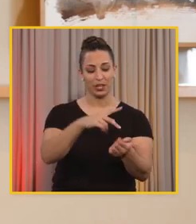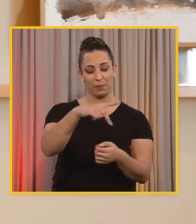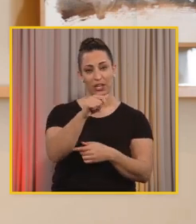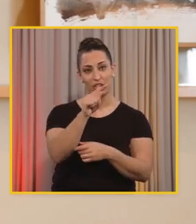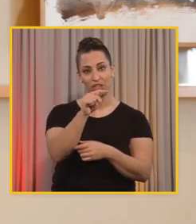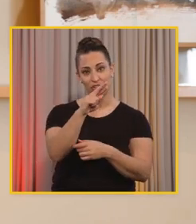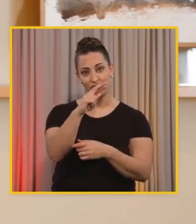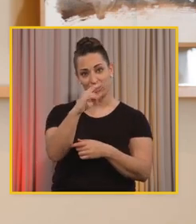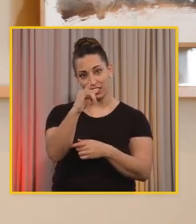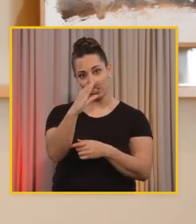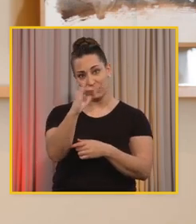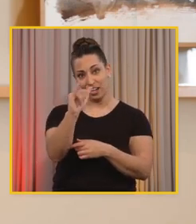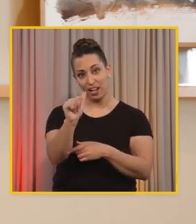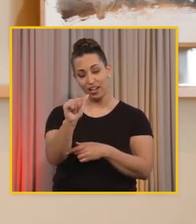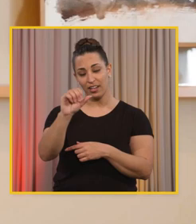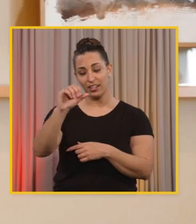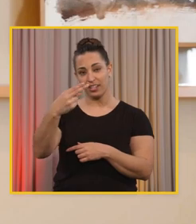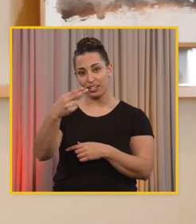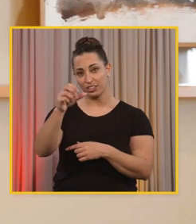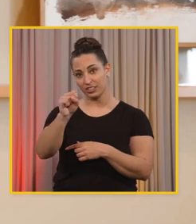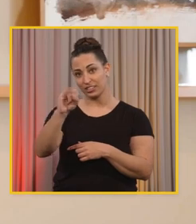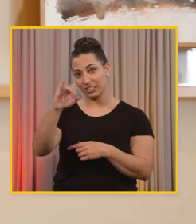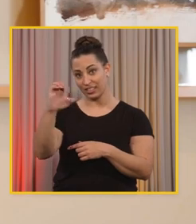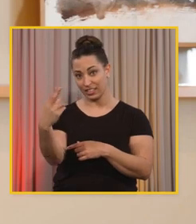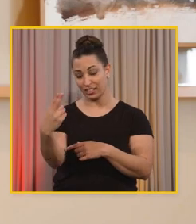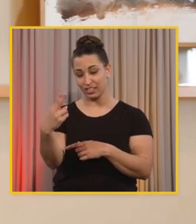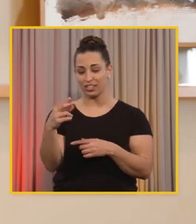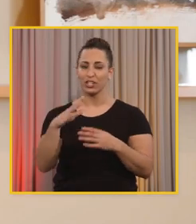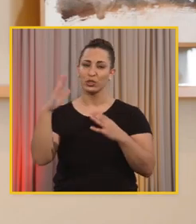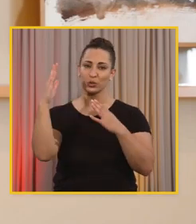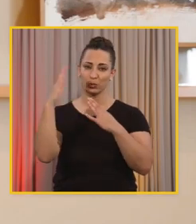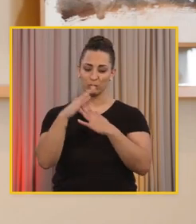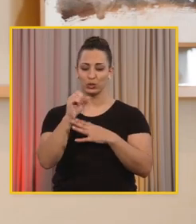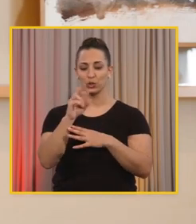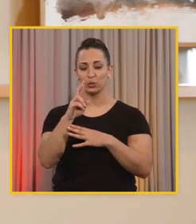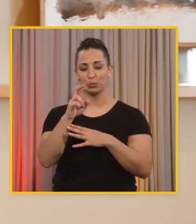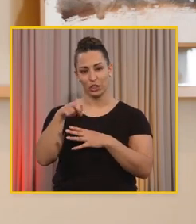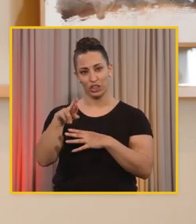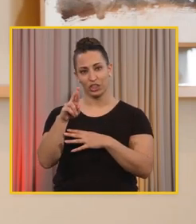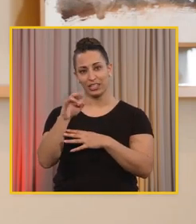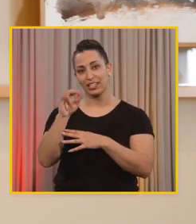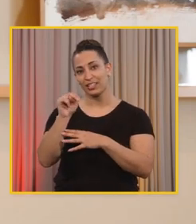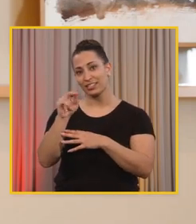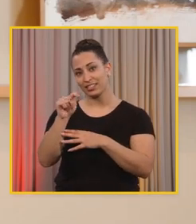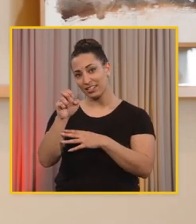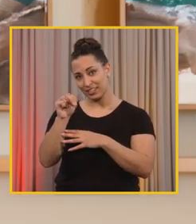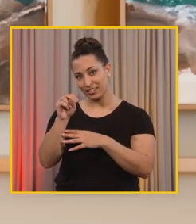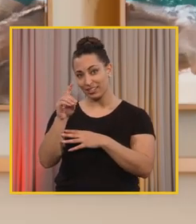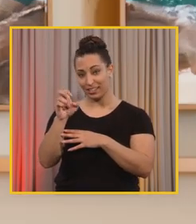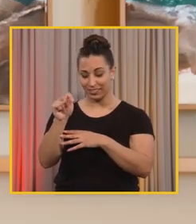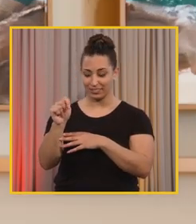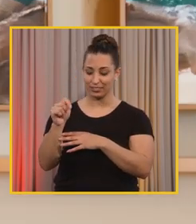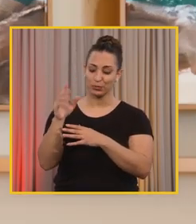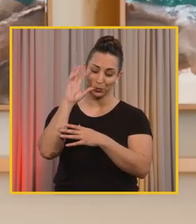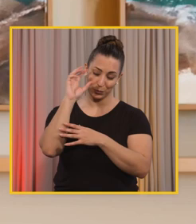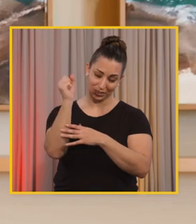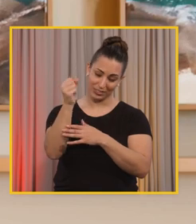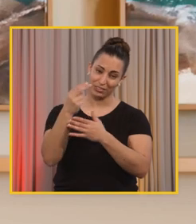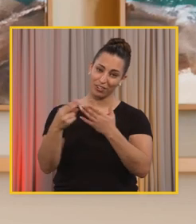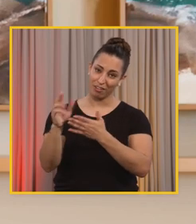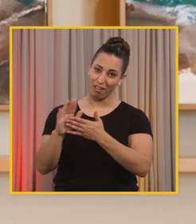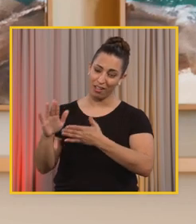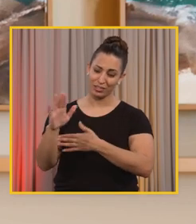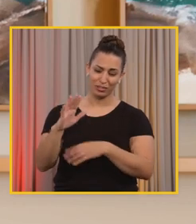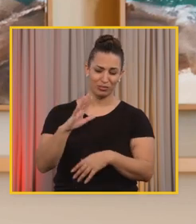Shea, Superintendent President, for her excellent leadership.